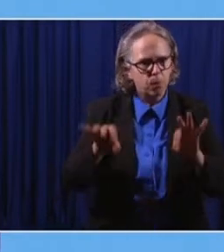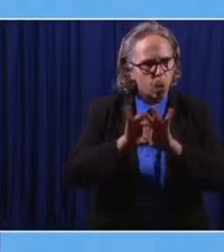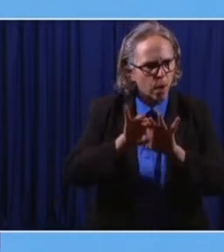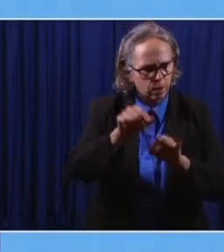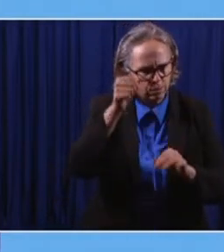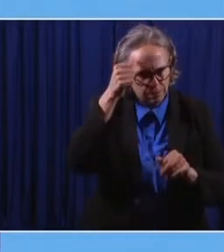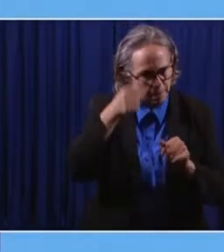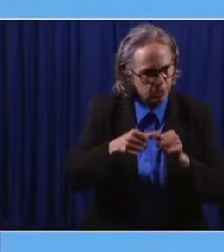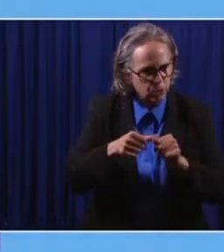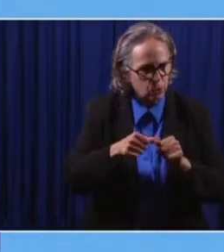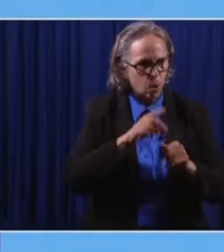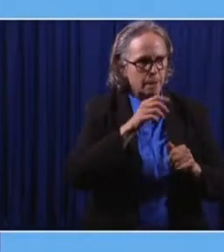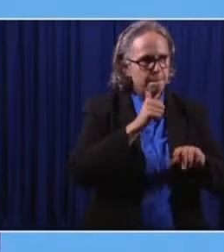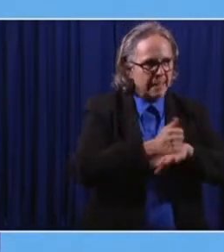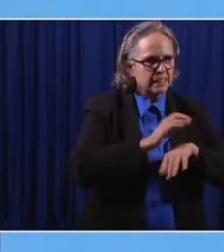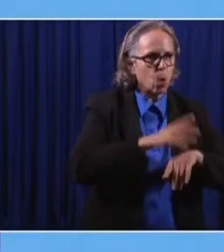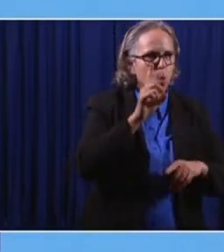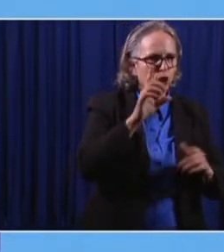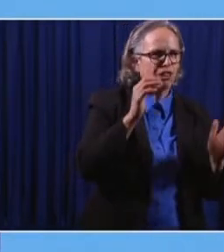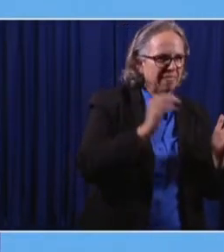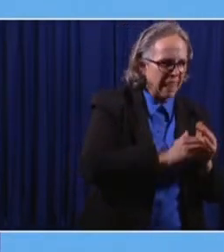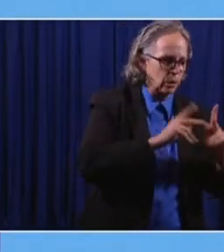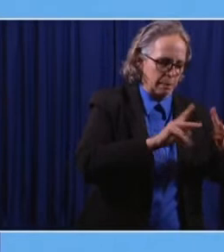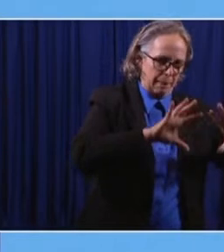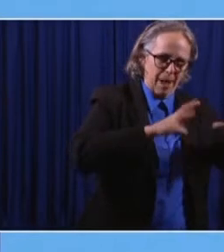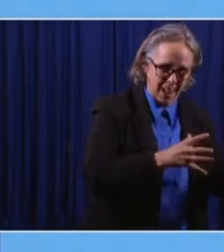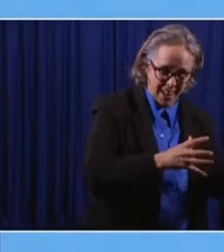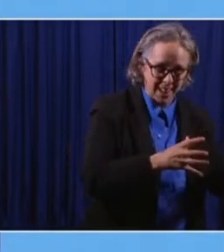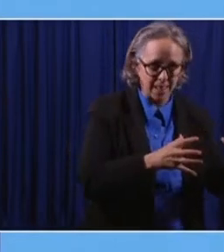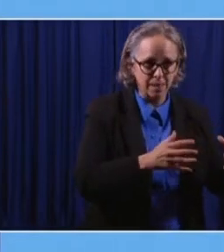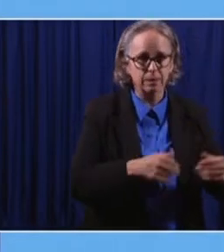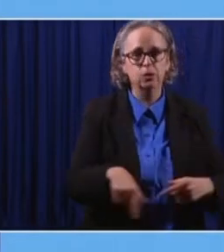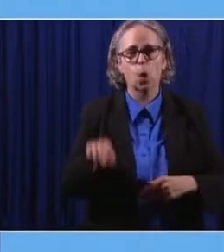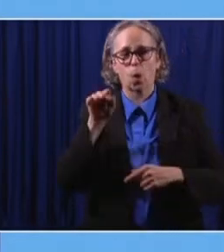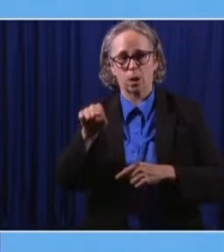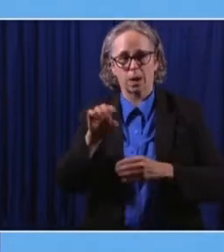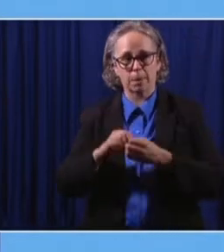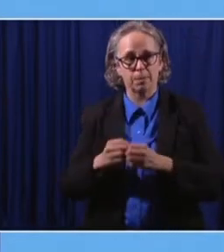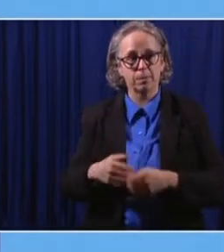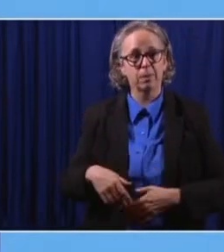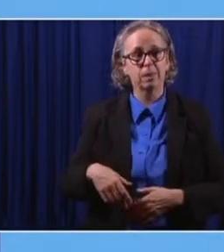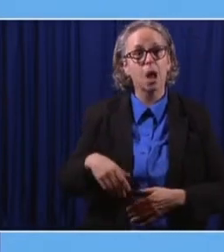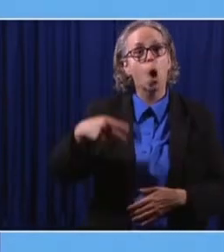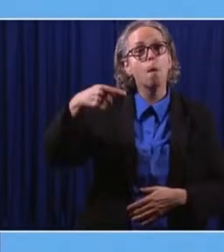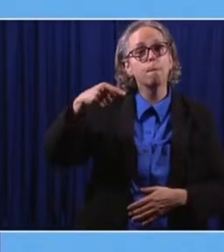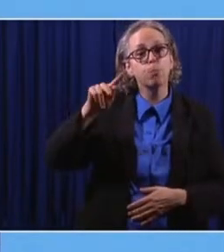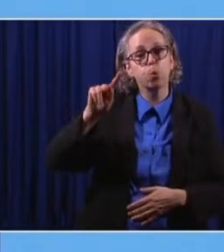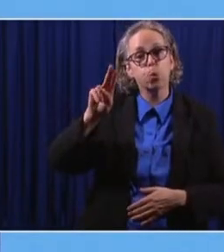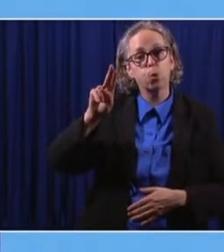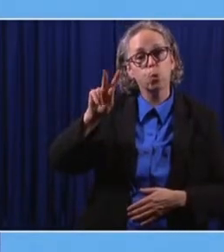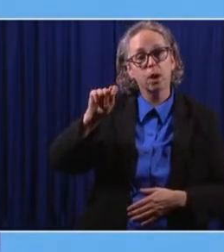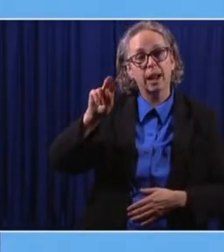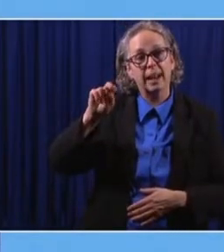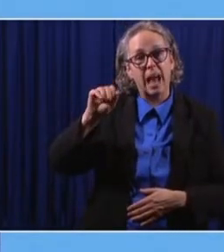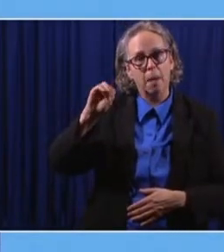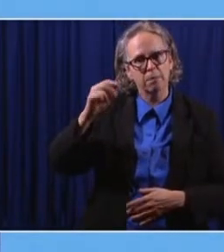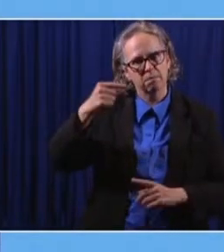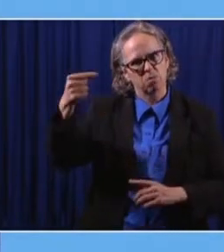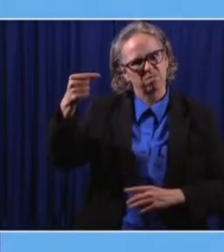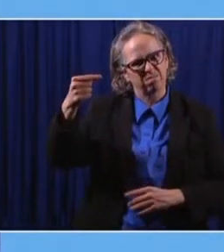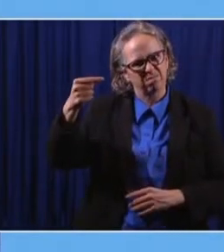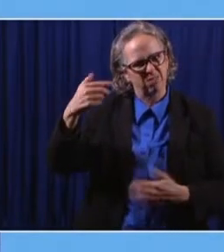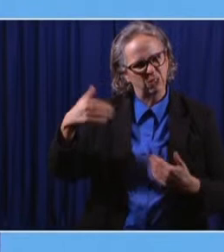population, 100,000 population. So you'll see, for example, Putnam is number one. They